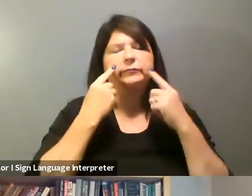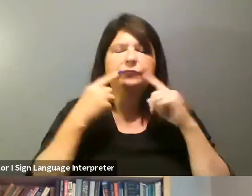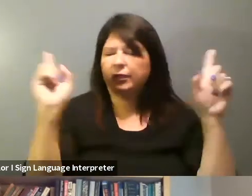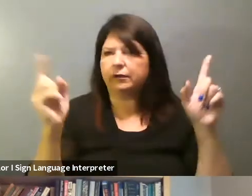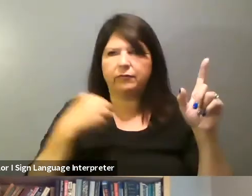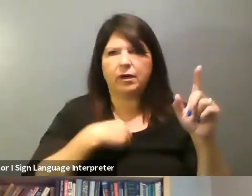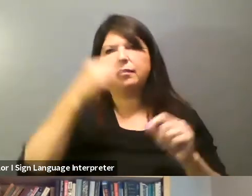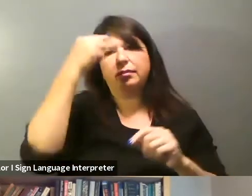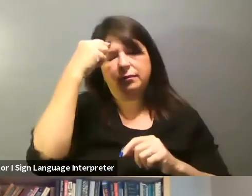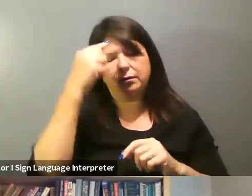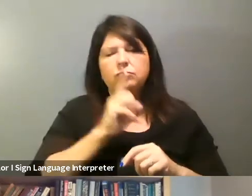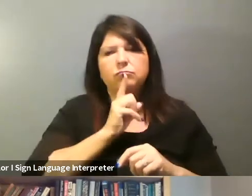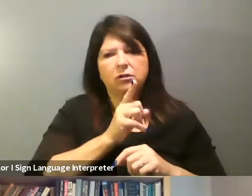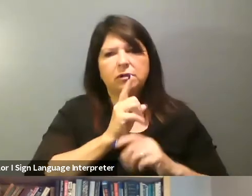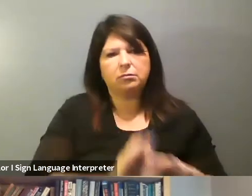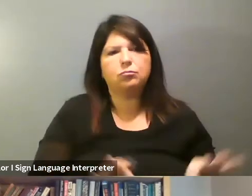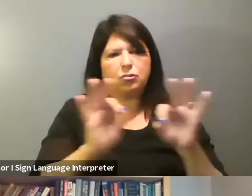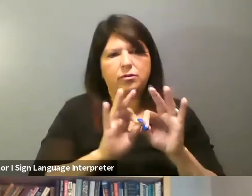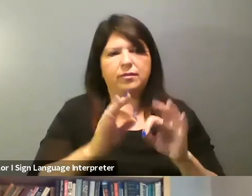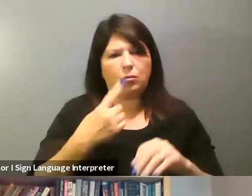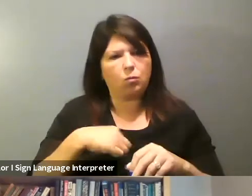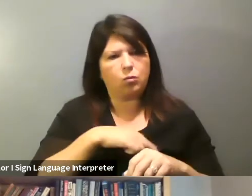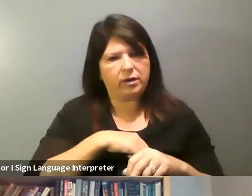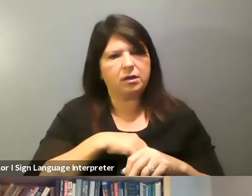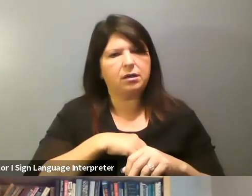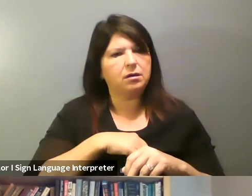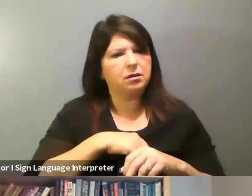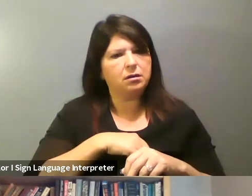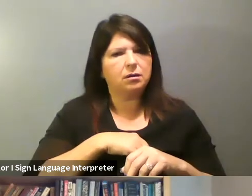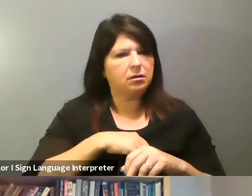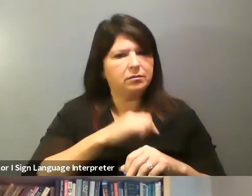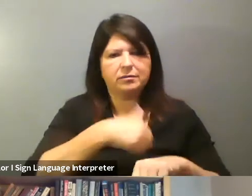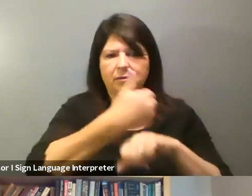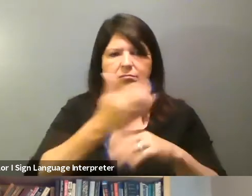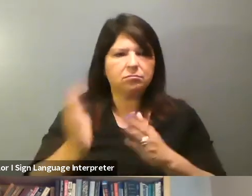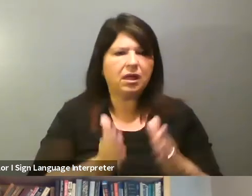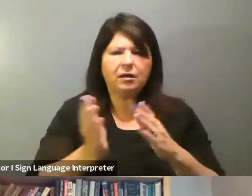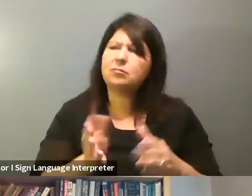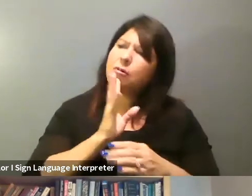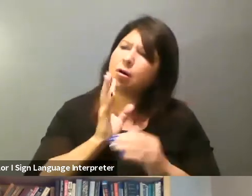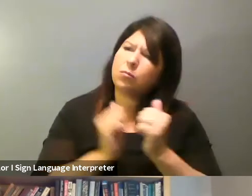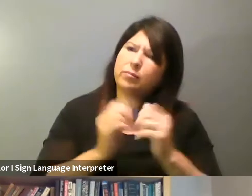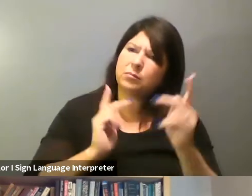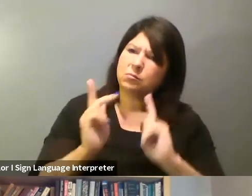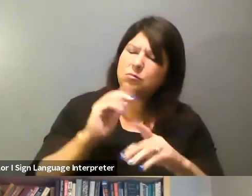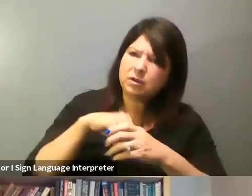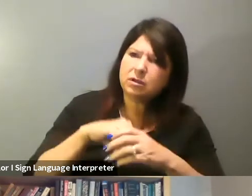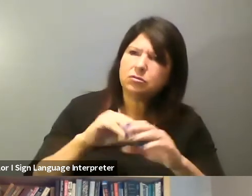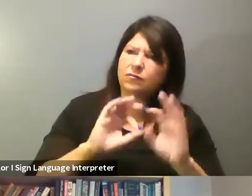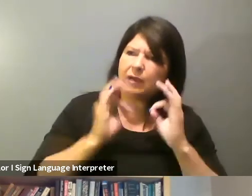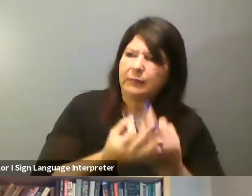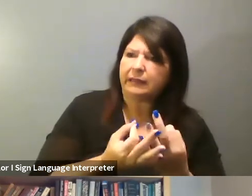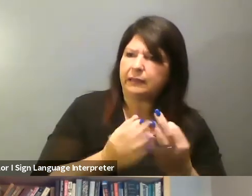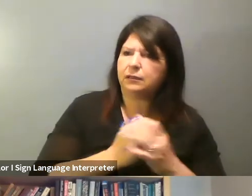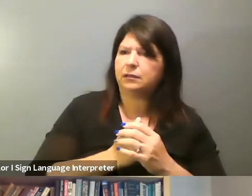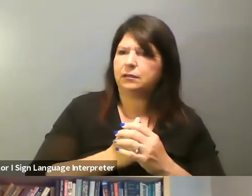to see what our own families, even within your own family, what are the conditions? What are the things that you